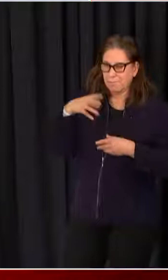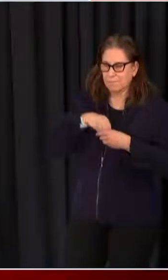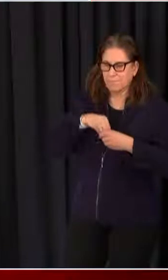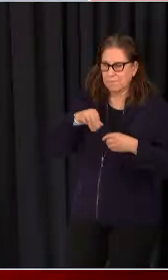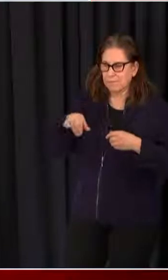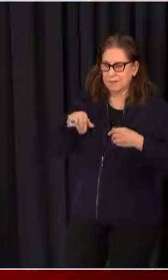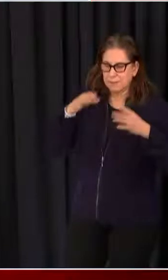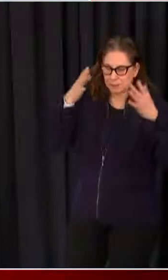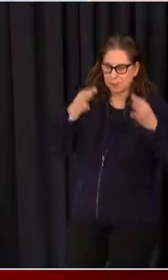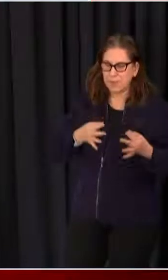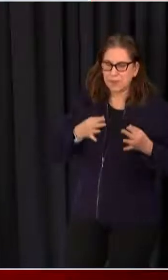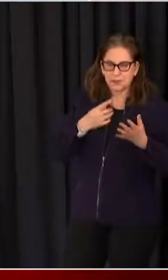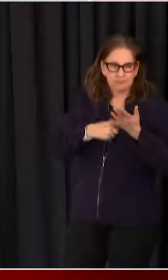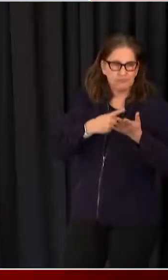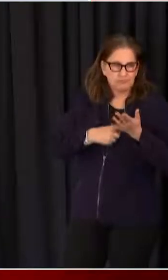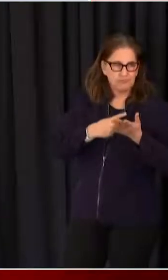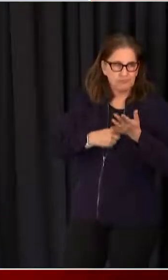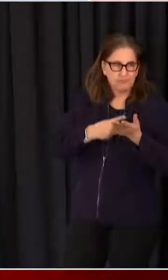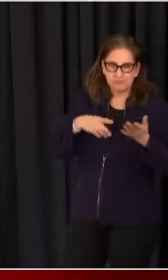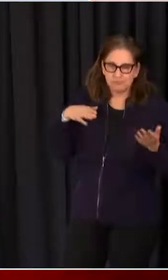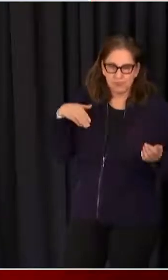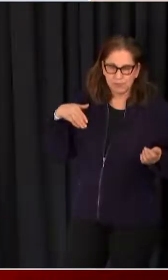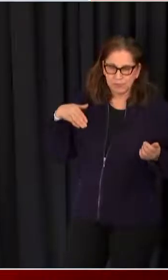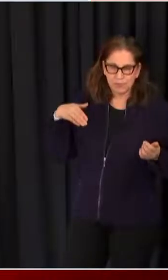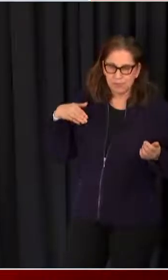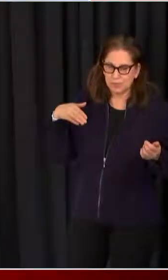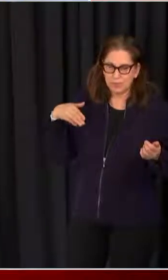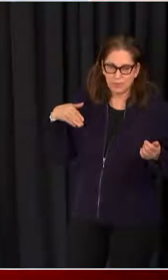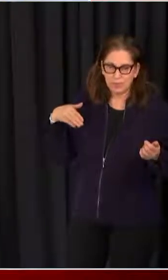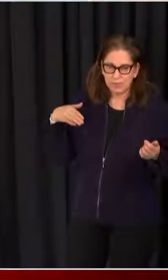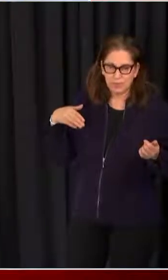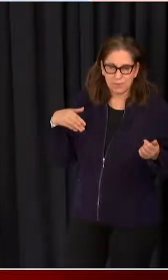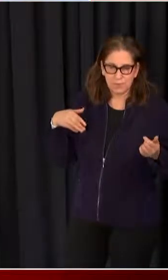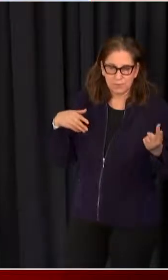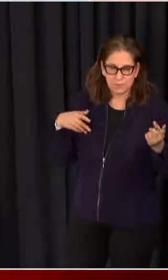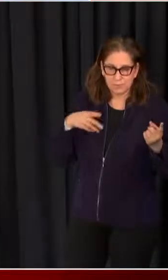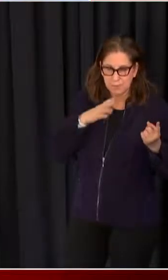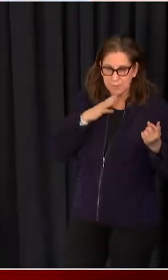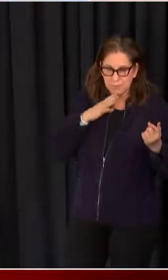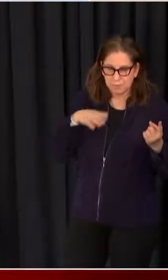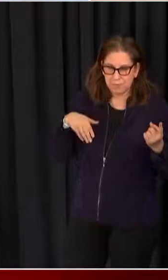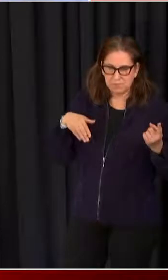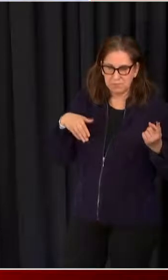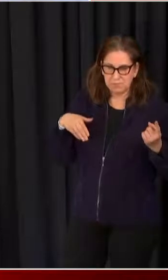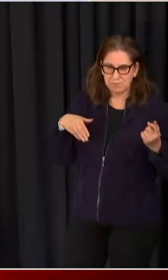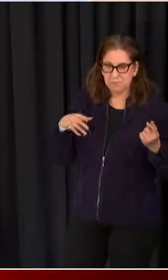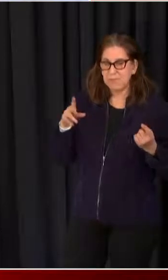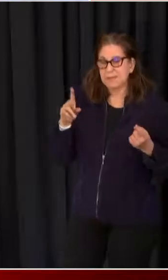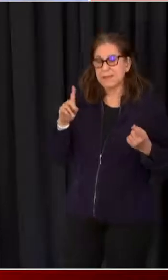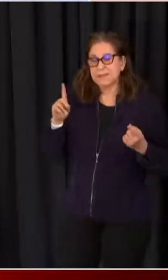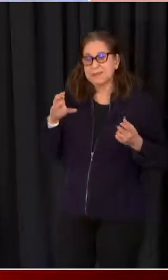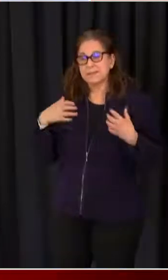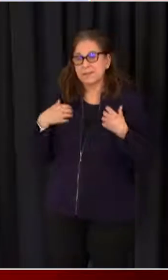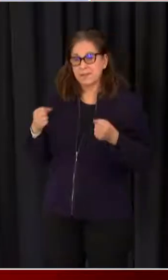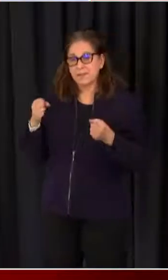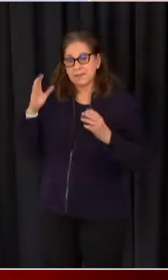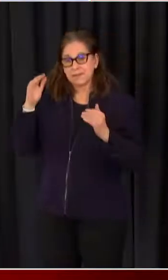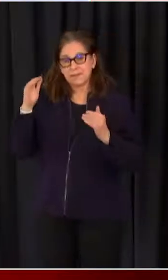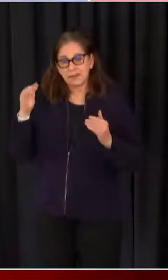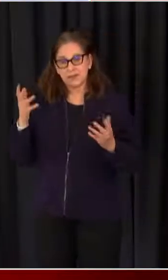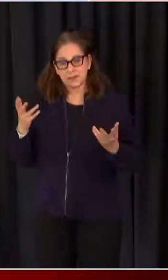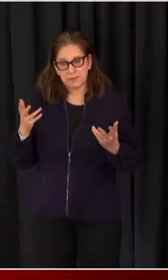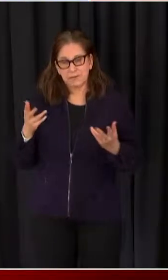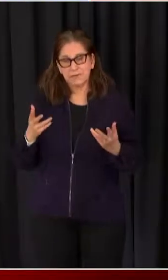And we have, and I'm not sure if it's been mentioned already, but DC Health expects to